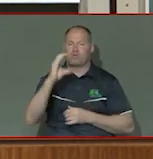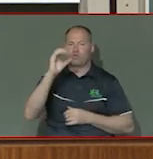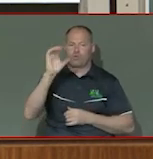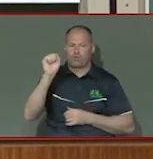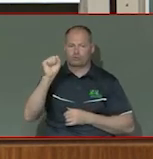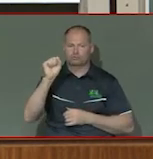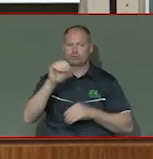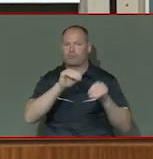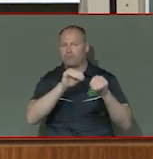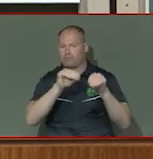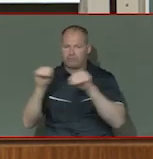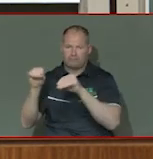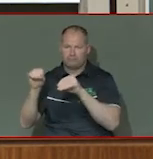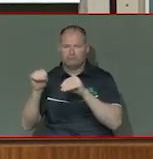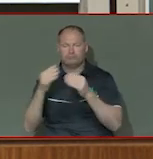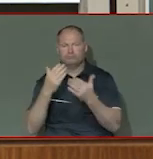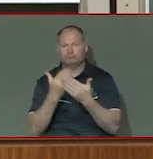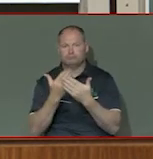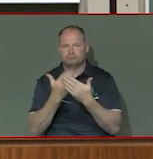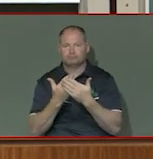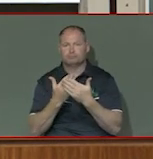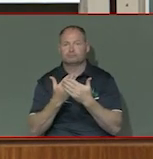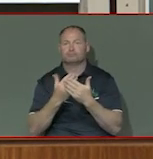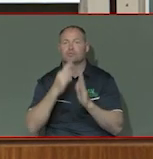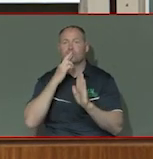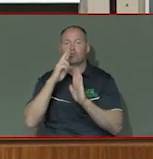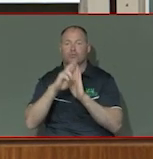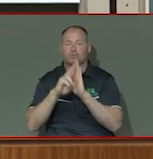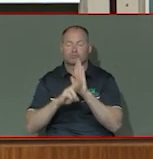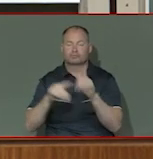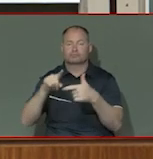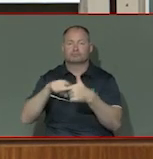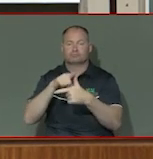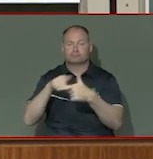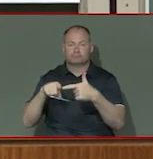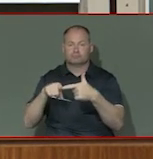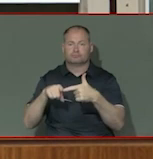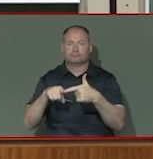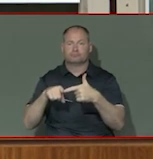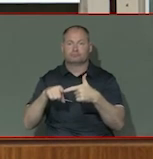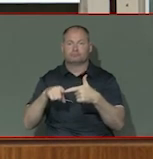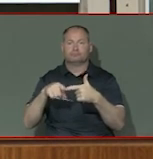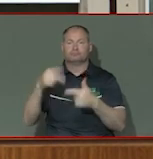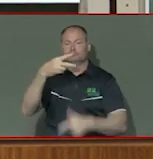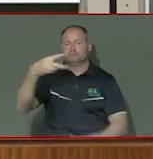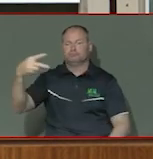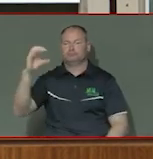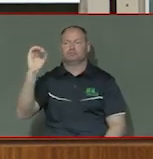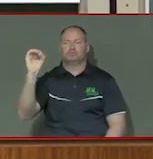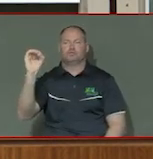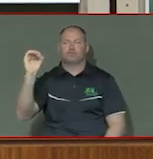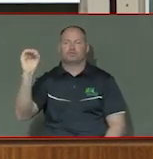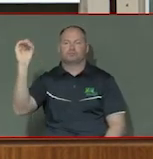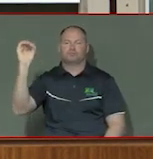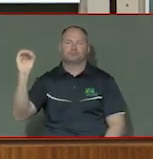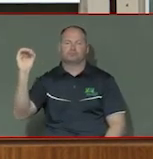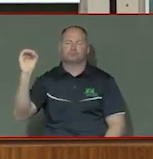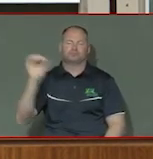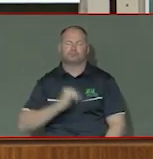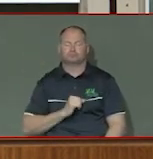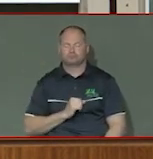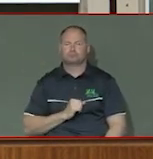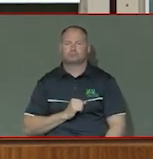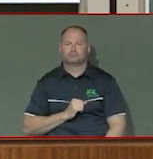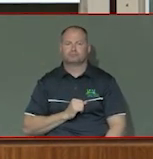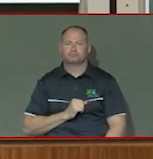1. So the reference angle is equal to 0 degrees, correct? So in